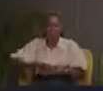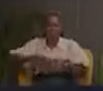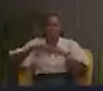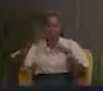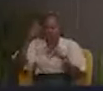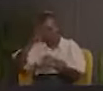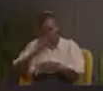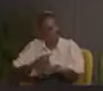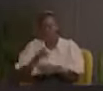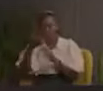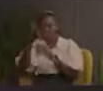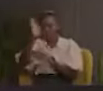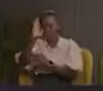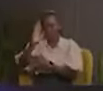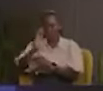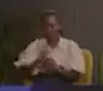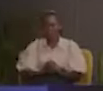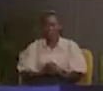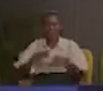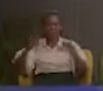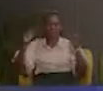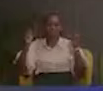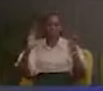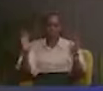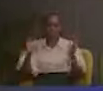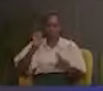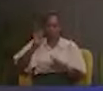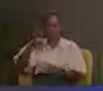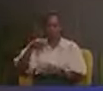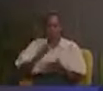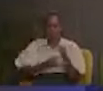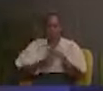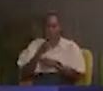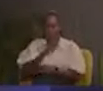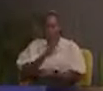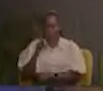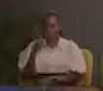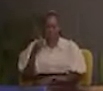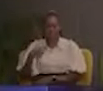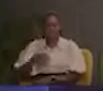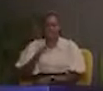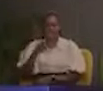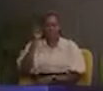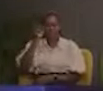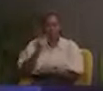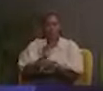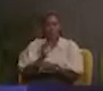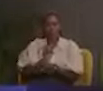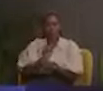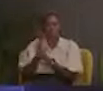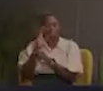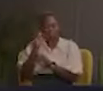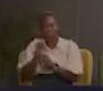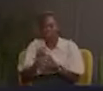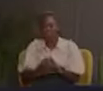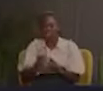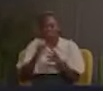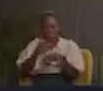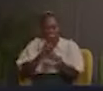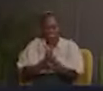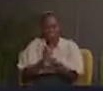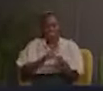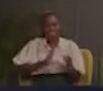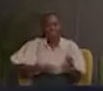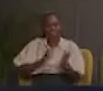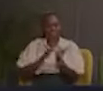wisdom of God. Hallelujah. Ephesians 2:10 says, we are his workmanship created in Christ Jesus unto good